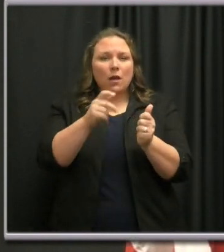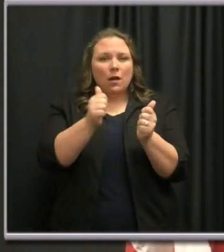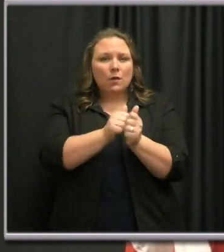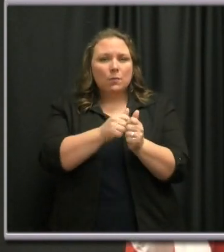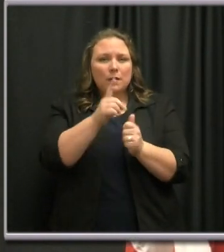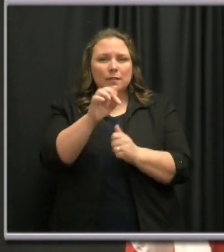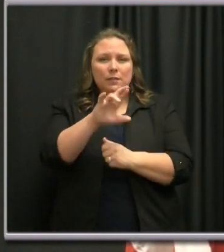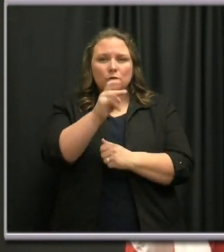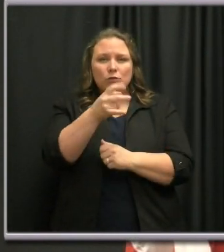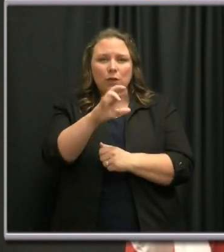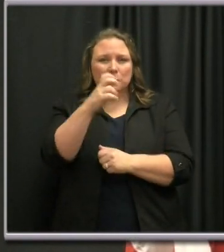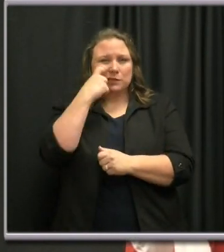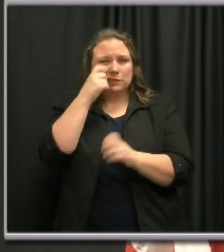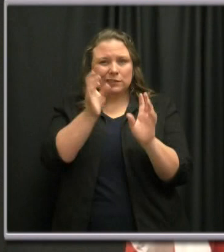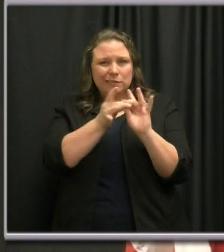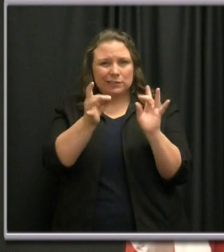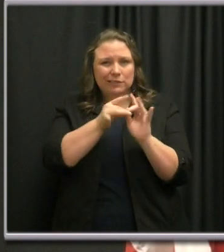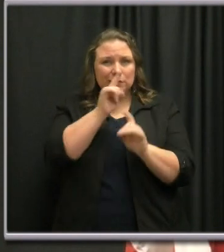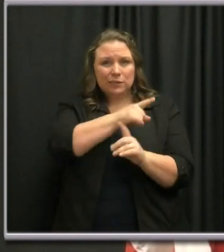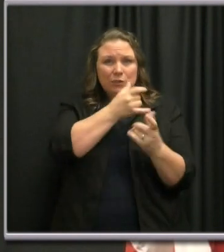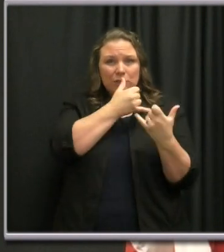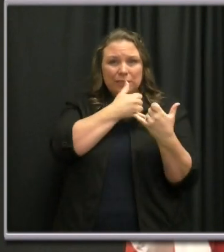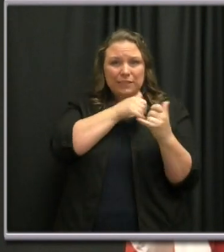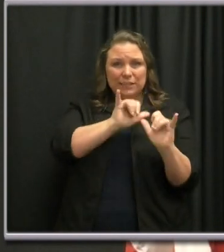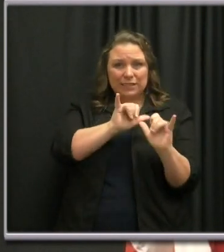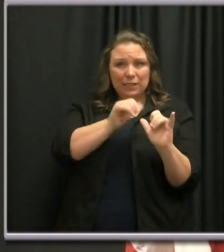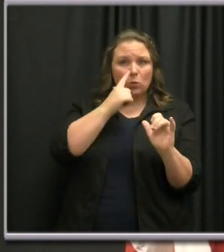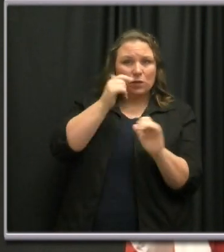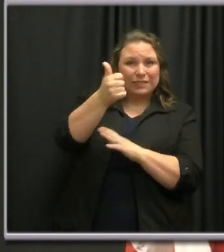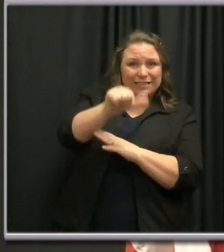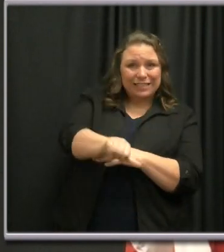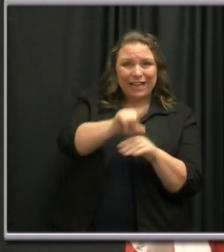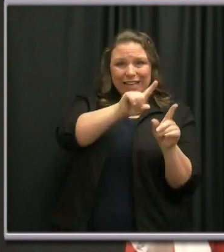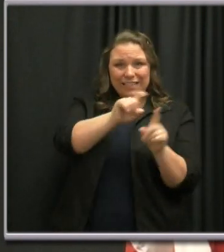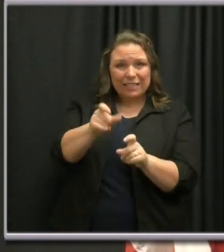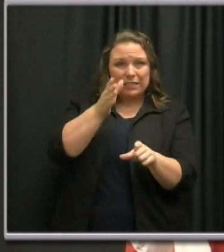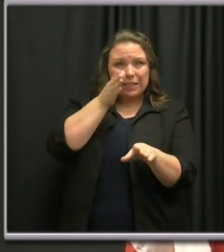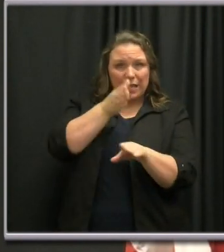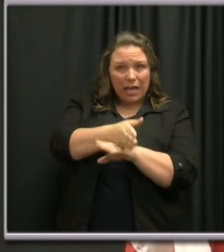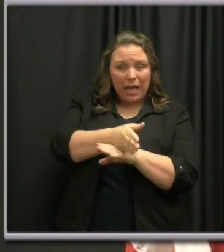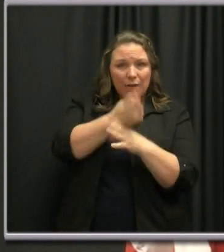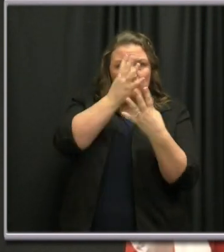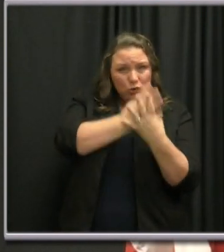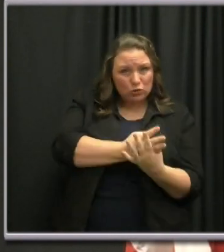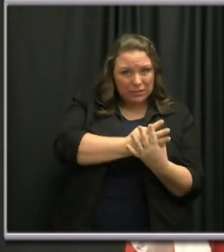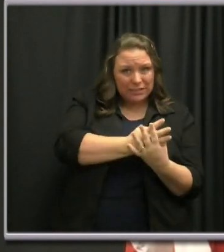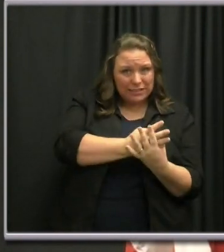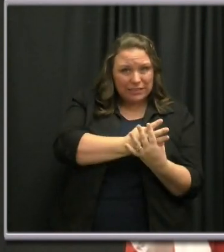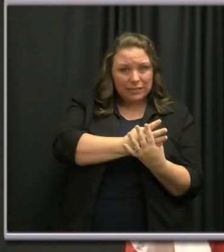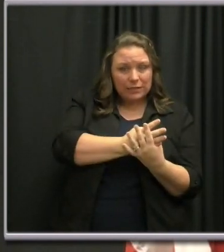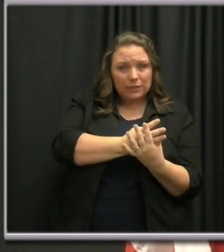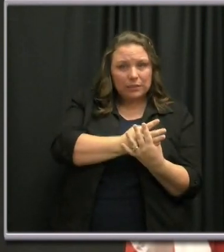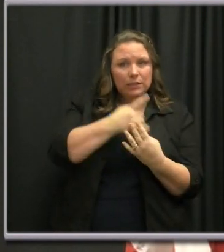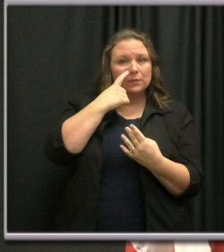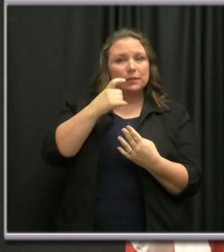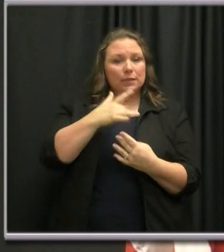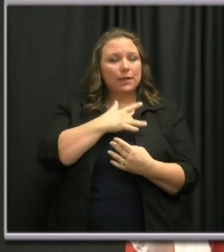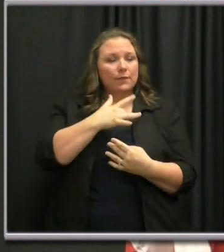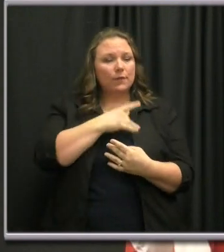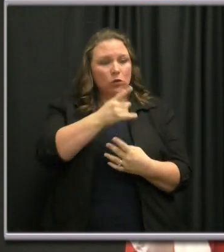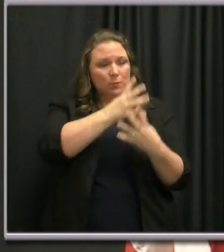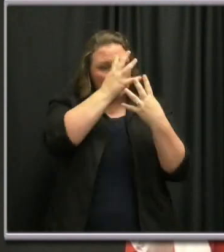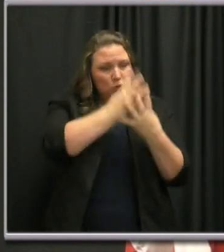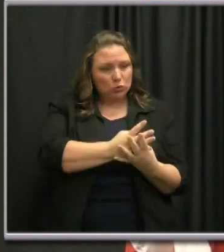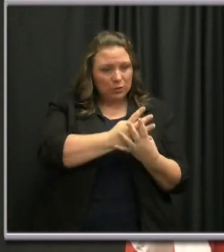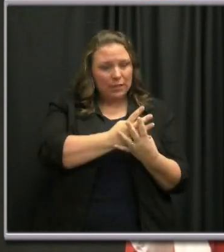saying. Are you still going to not deny people testing after screening? Because I realize you guys have been